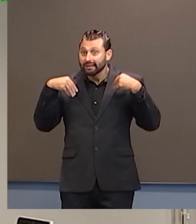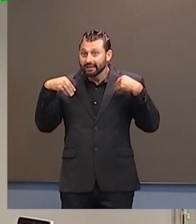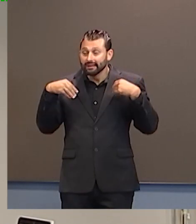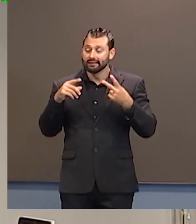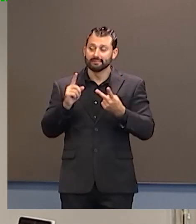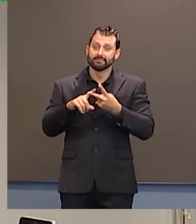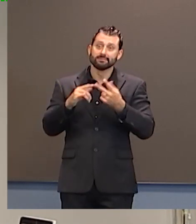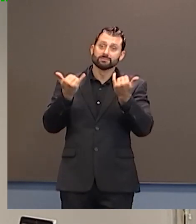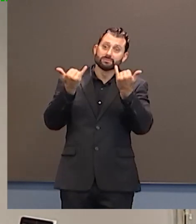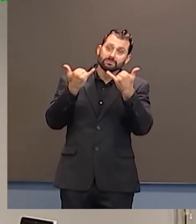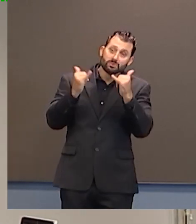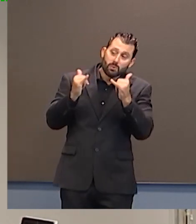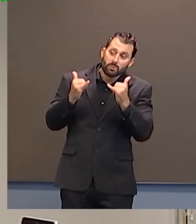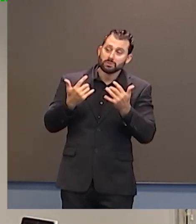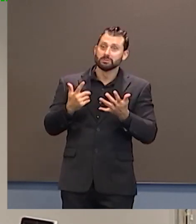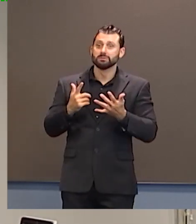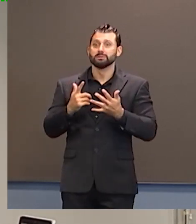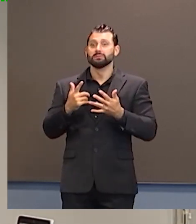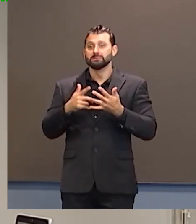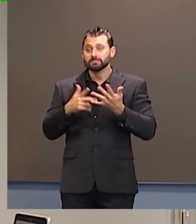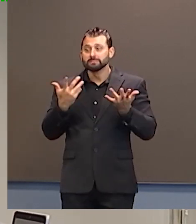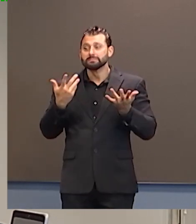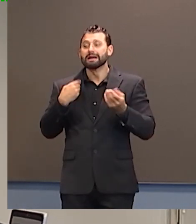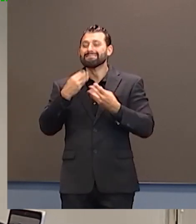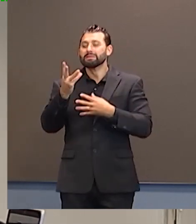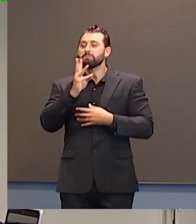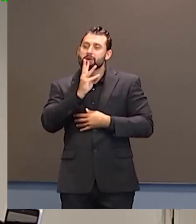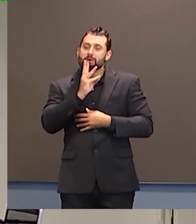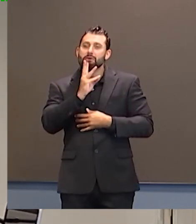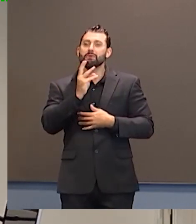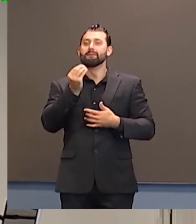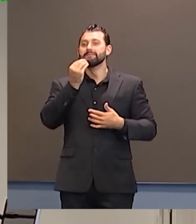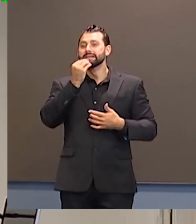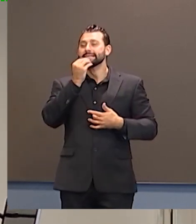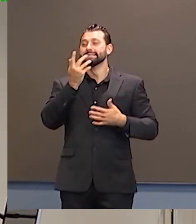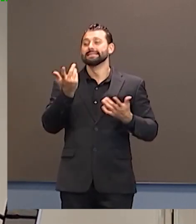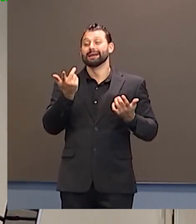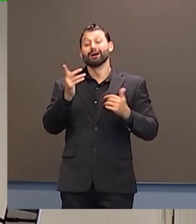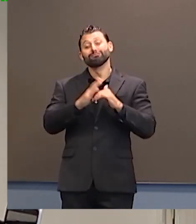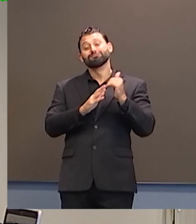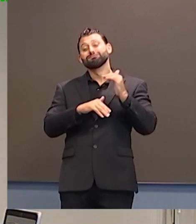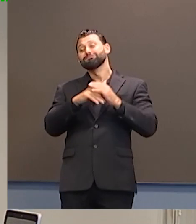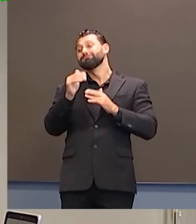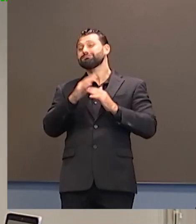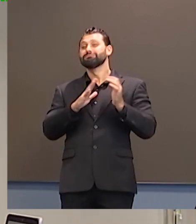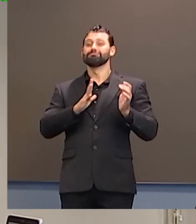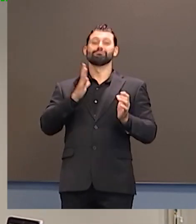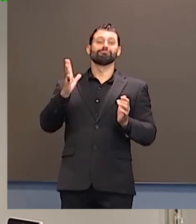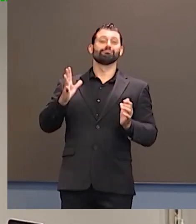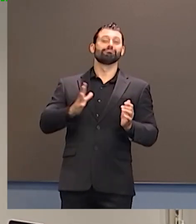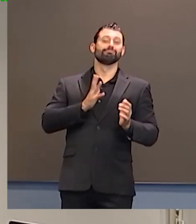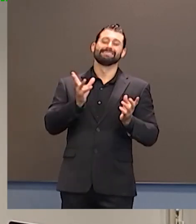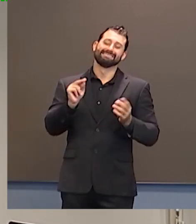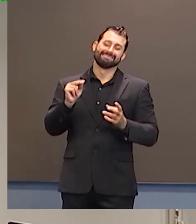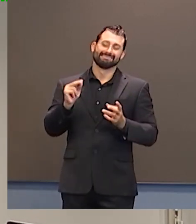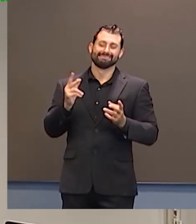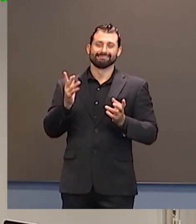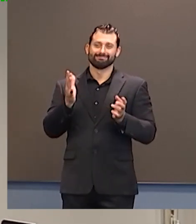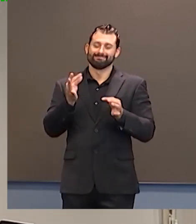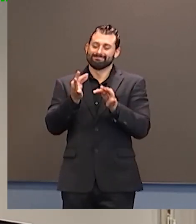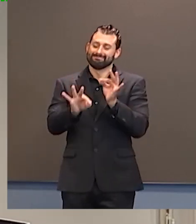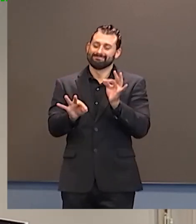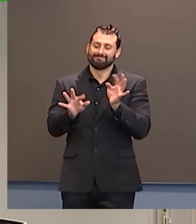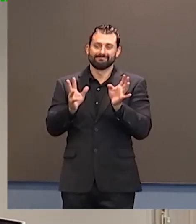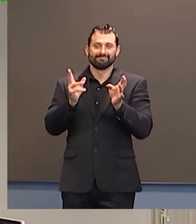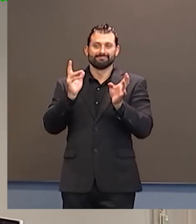schools but you know like i said it's not going to be extremely comfortable if we do have to go to a category five we have to reduce our square